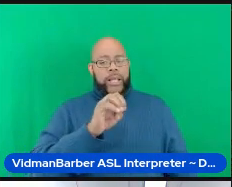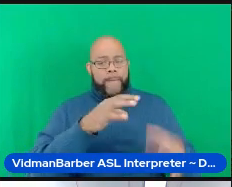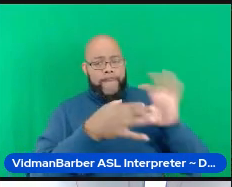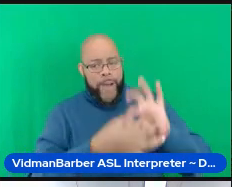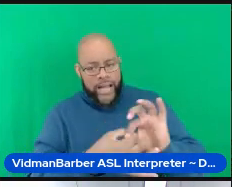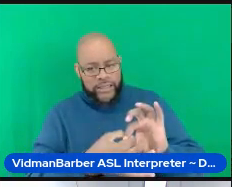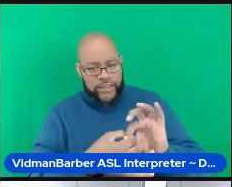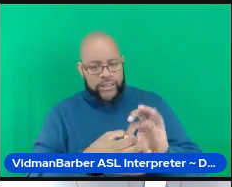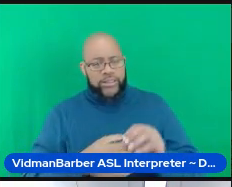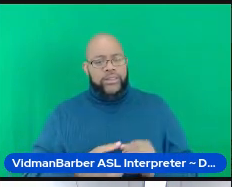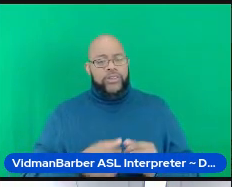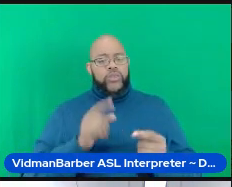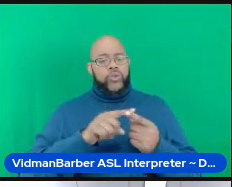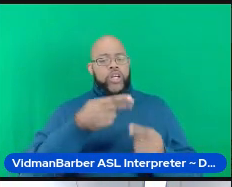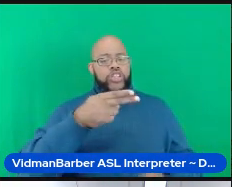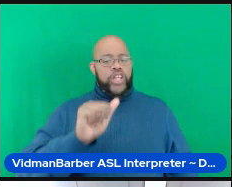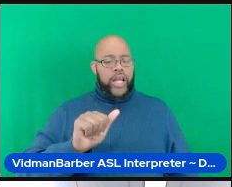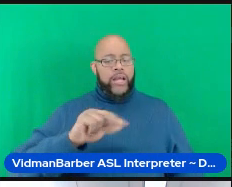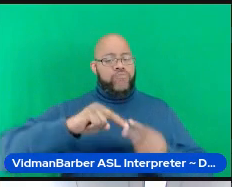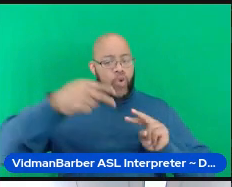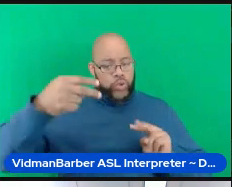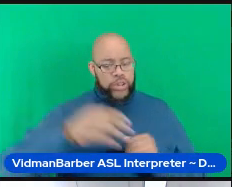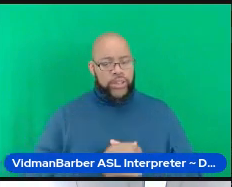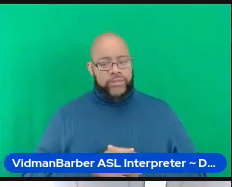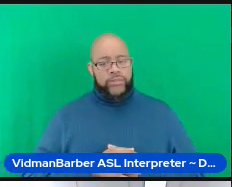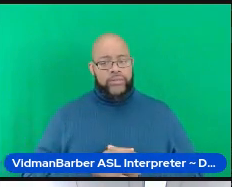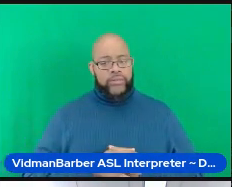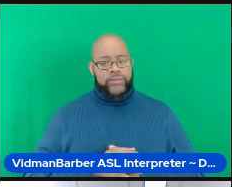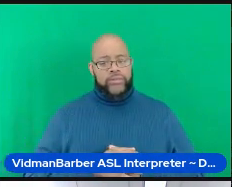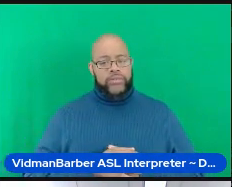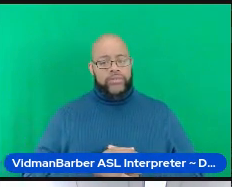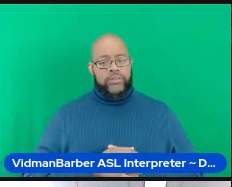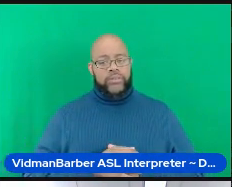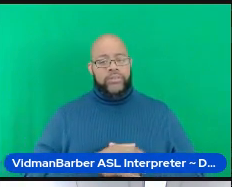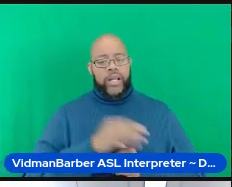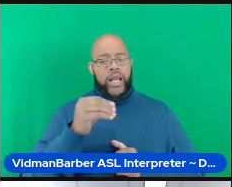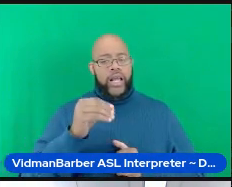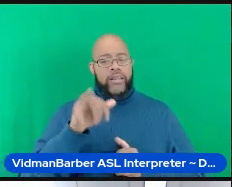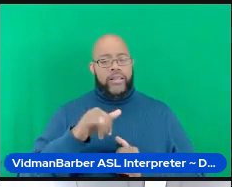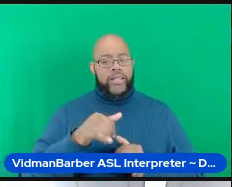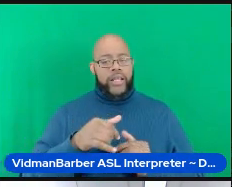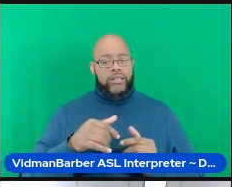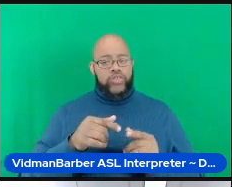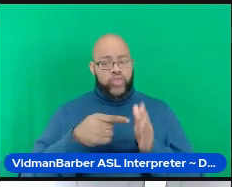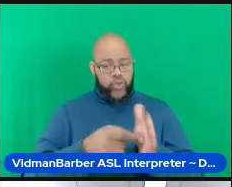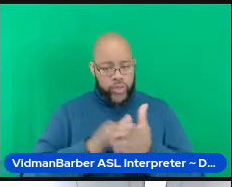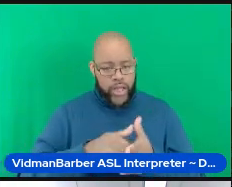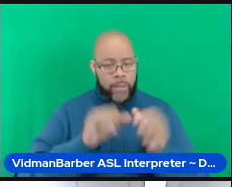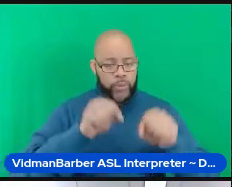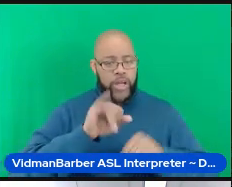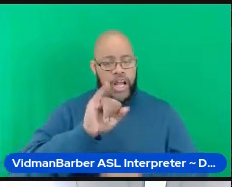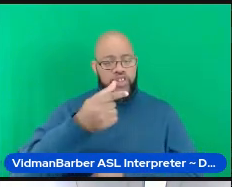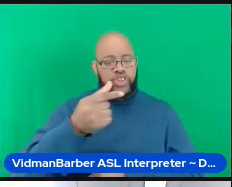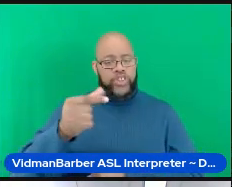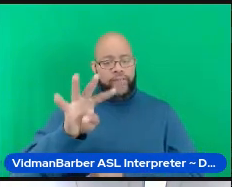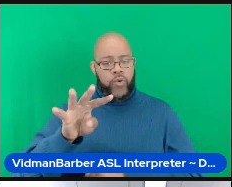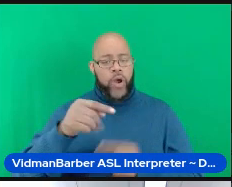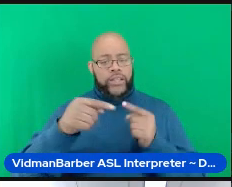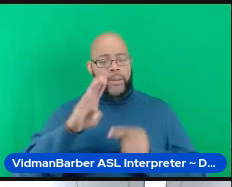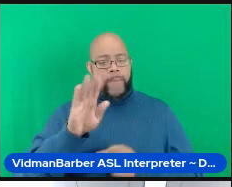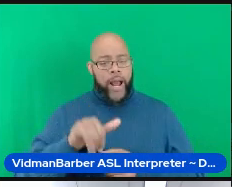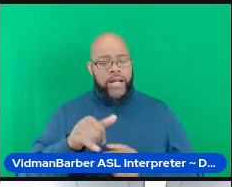binding epitopes on the hemagglutinin protein and concomitant induction of a potent IgG4 antibody